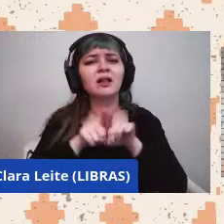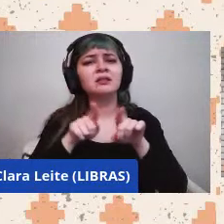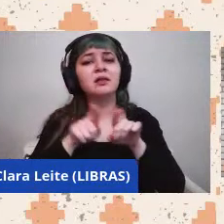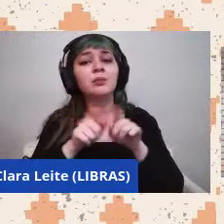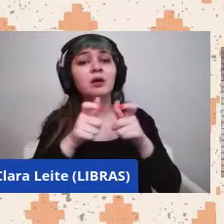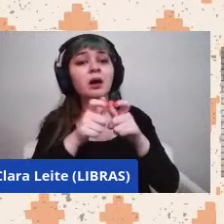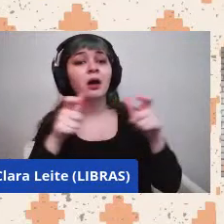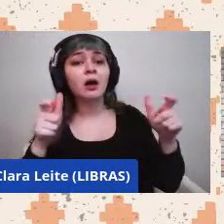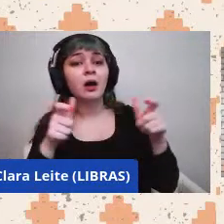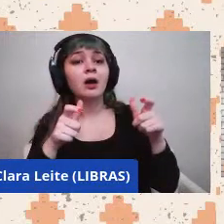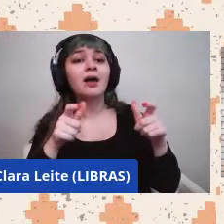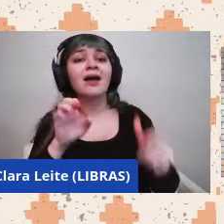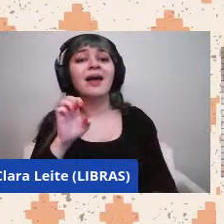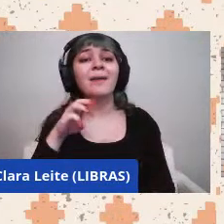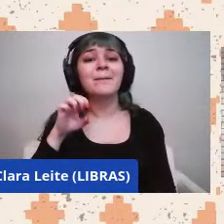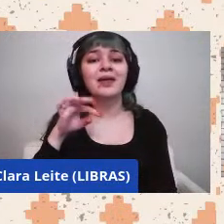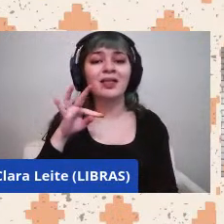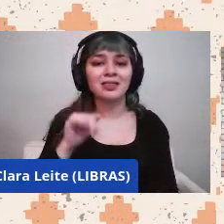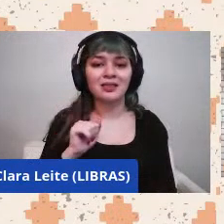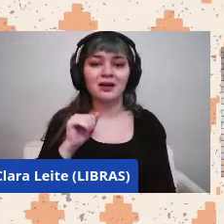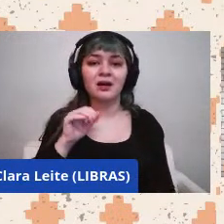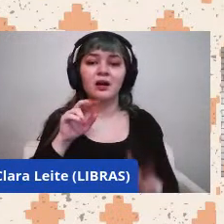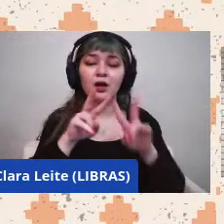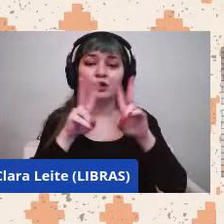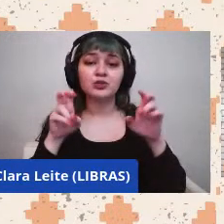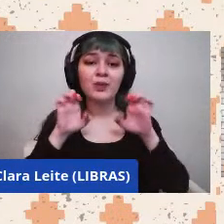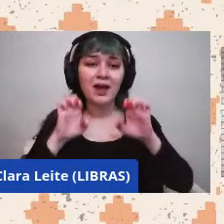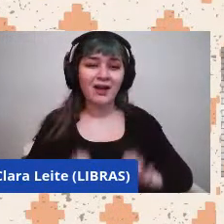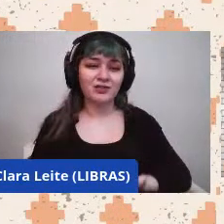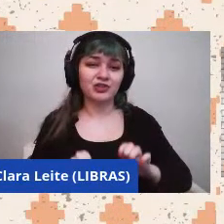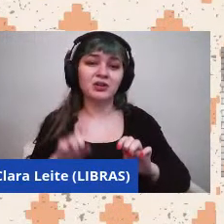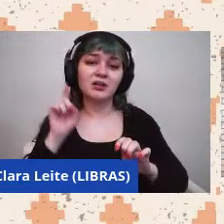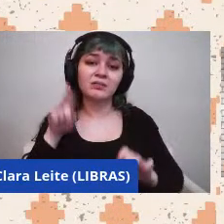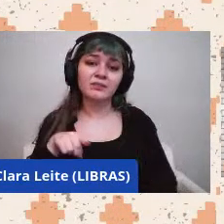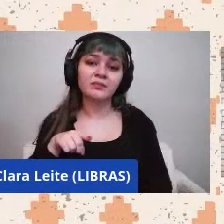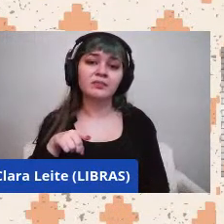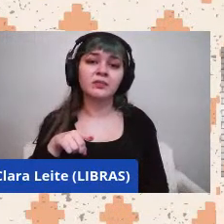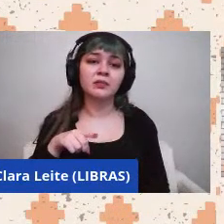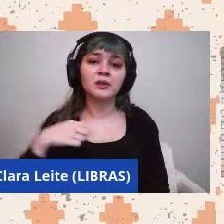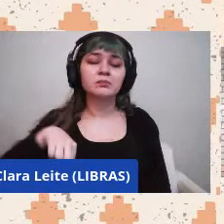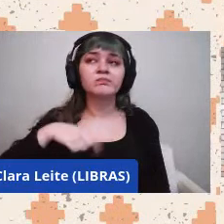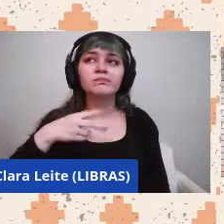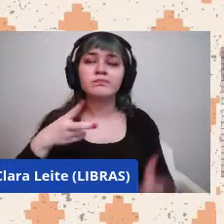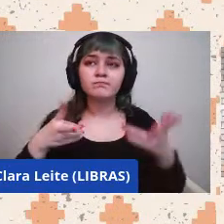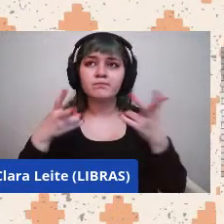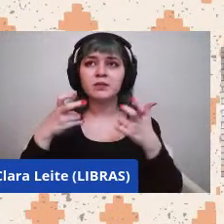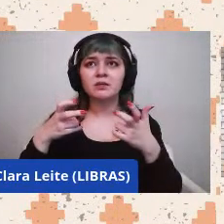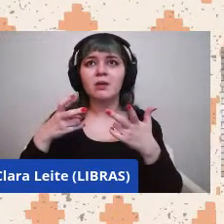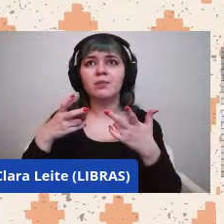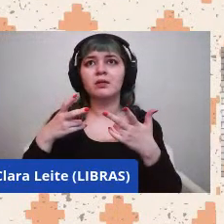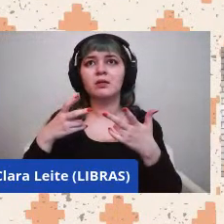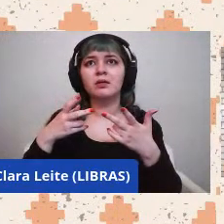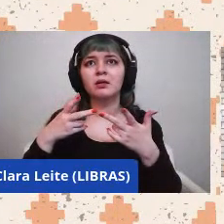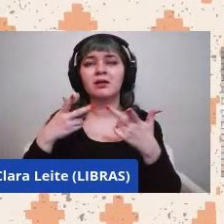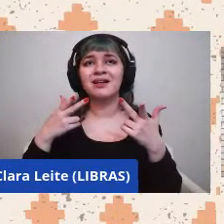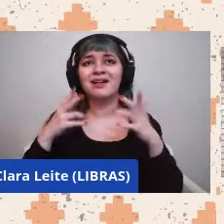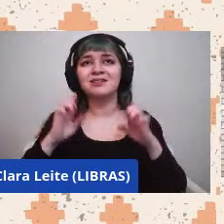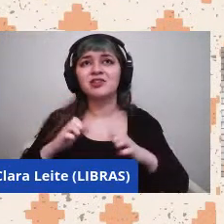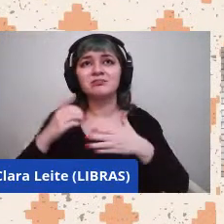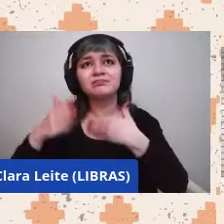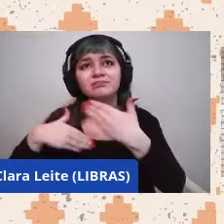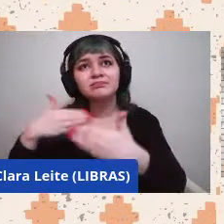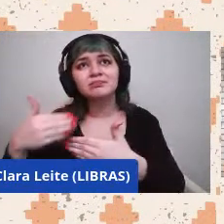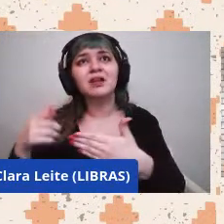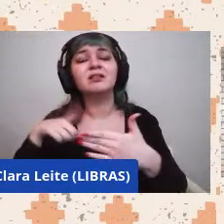use of ethical amendments, which I think is evidence of researchers their ongoing thought and awareness of